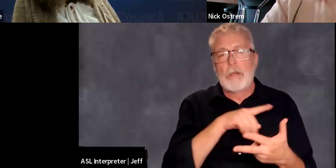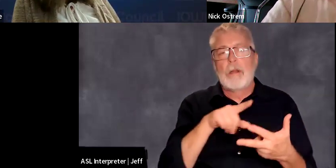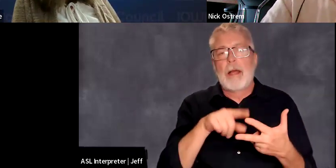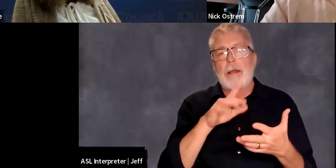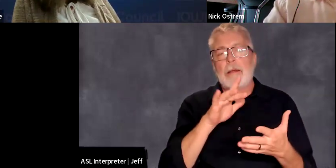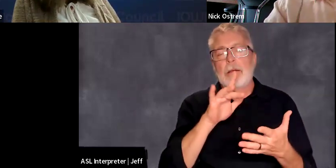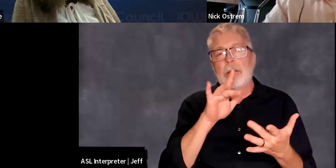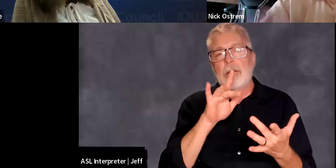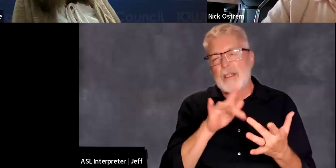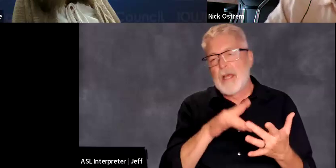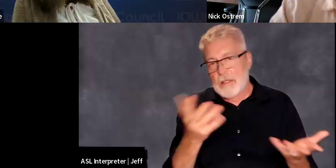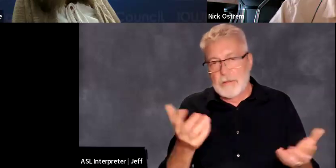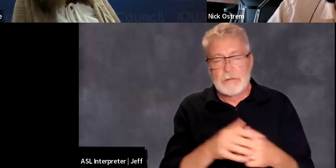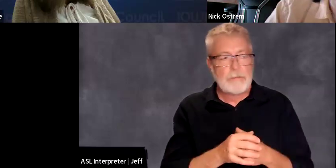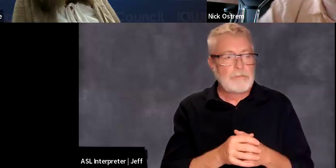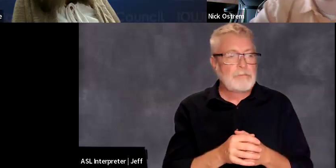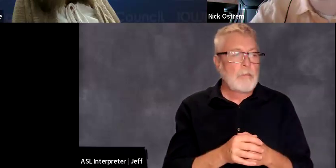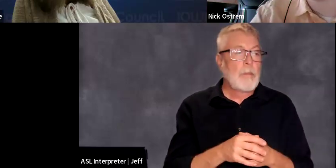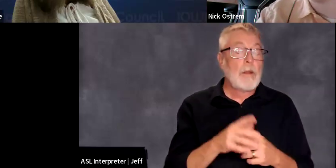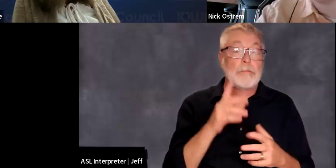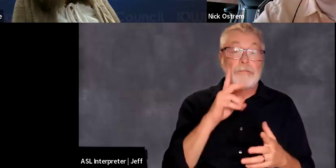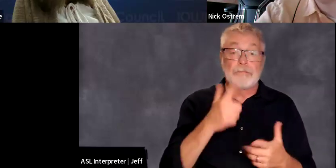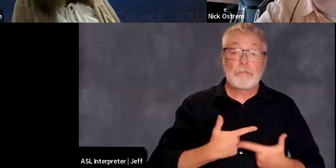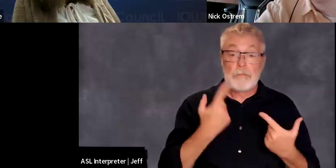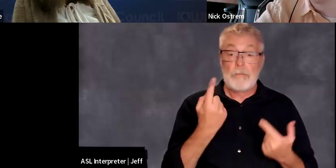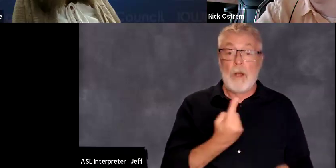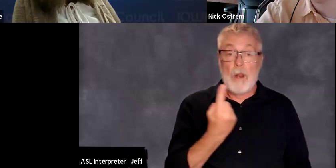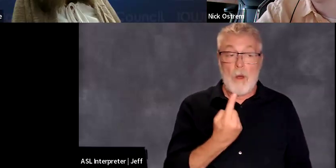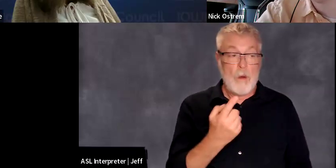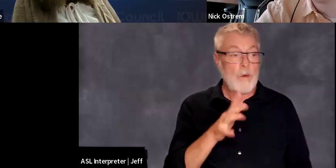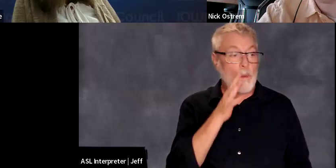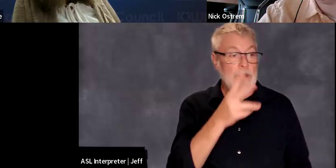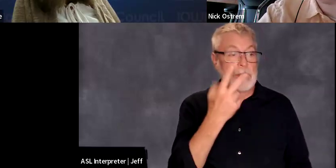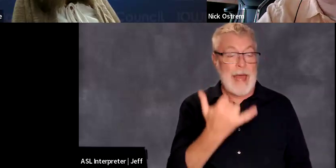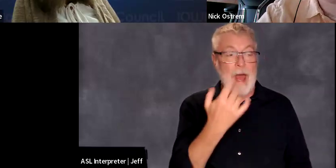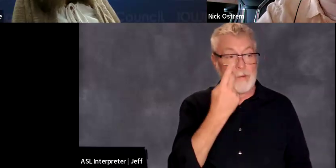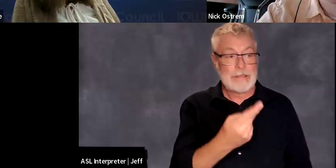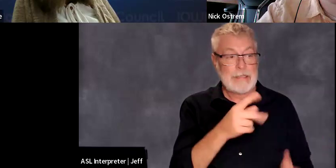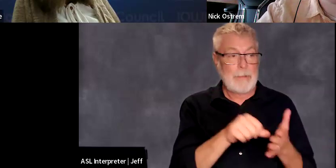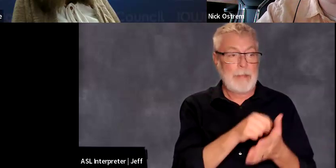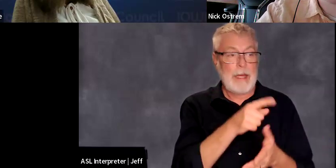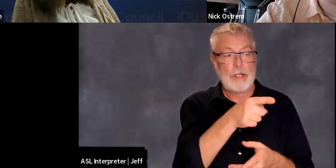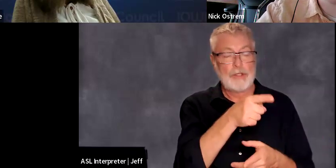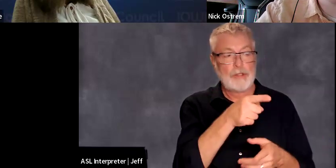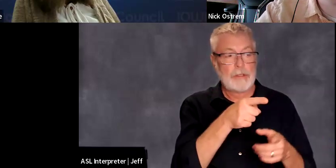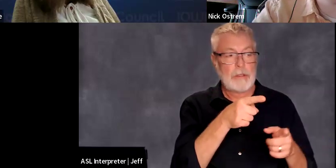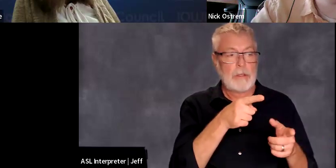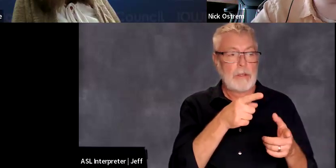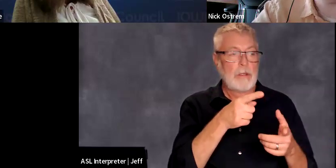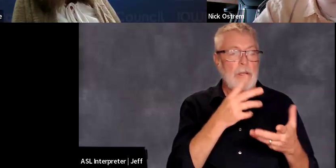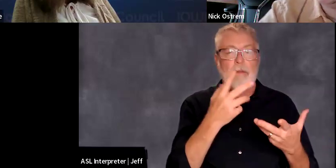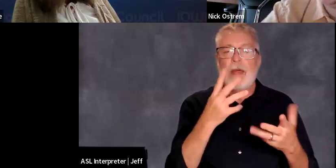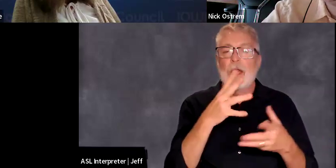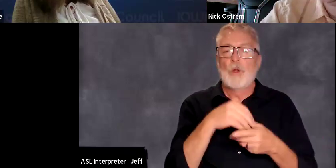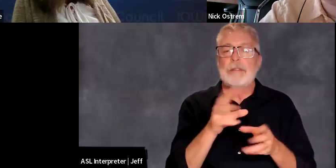So if you are living on your own, you should be seeing uh, a page with some meeting